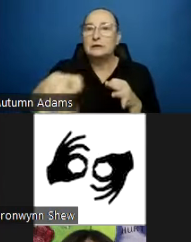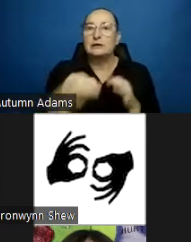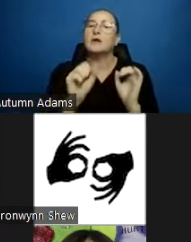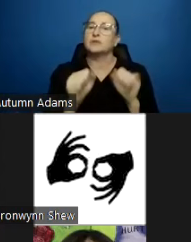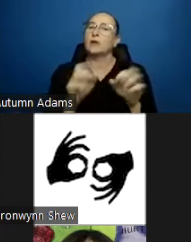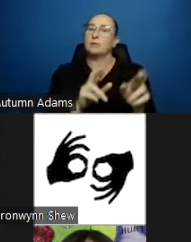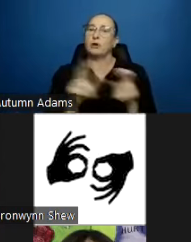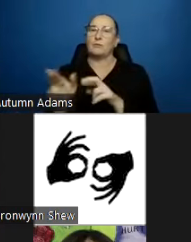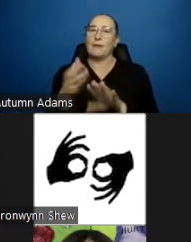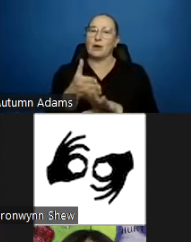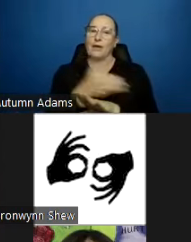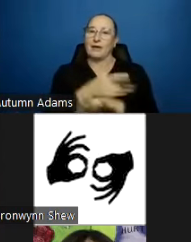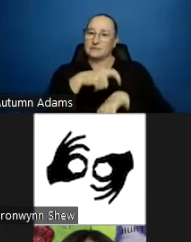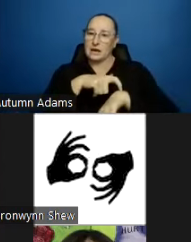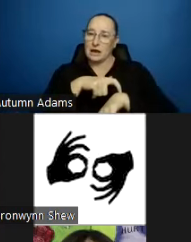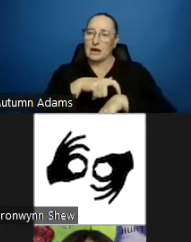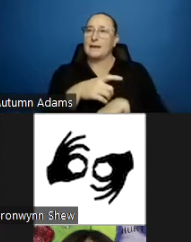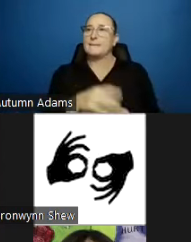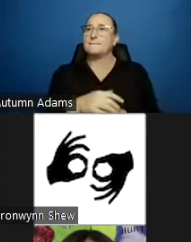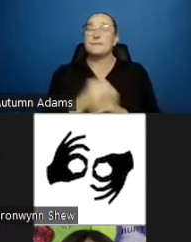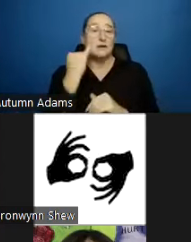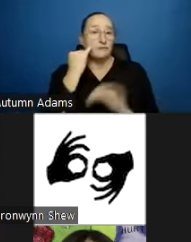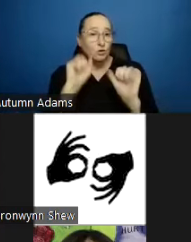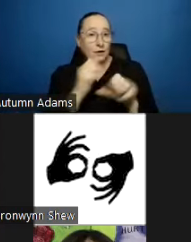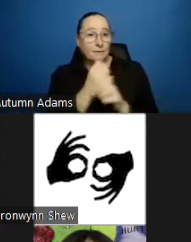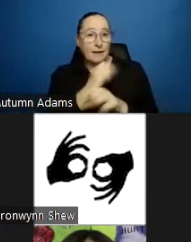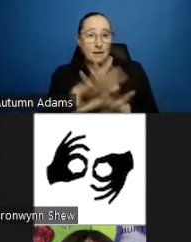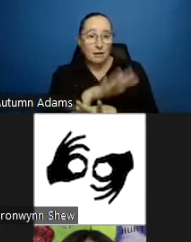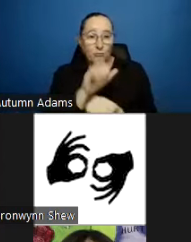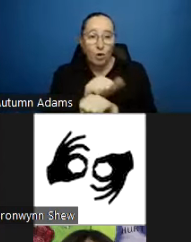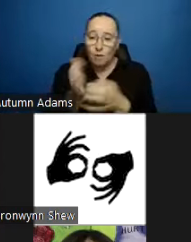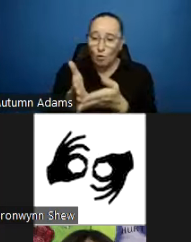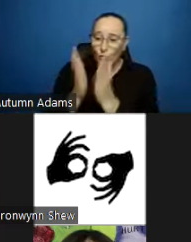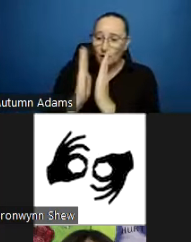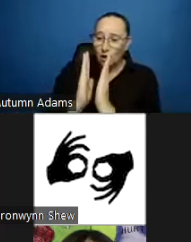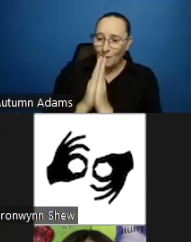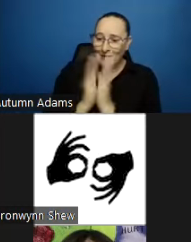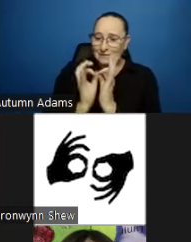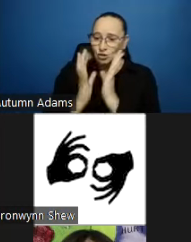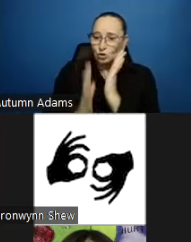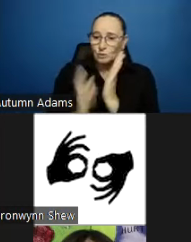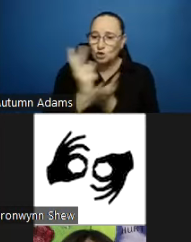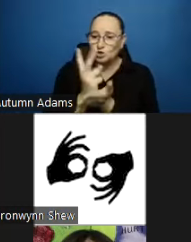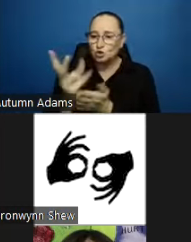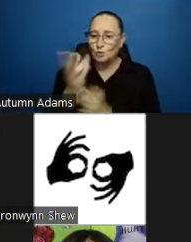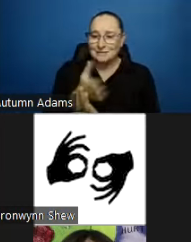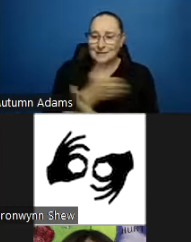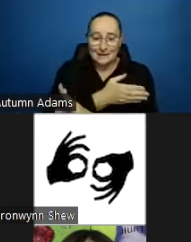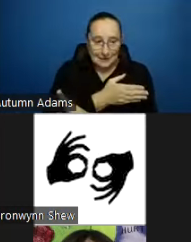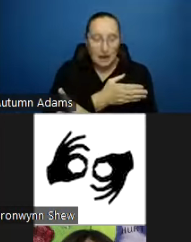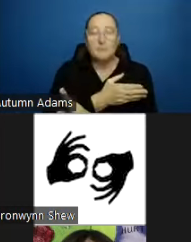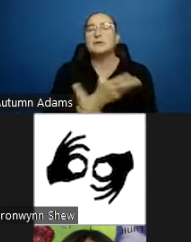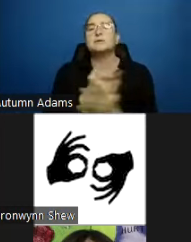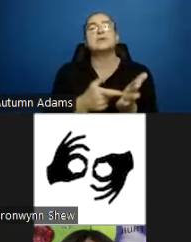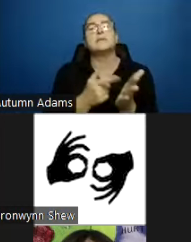of time. If you could make an appointment or request interpreters 2 weeks ahead of time. Sometimes it does take some time to go through